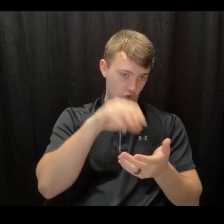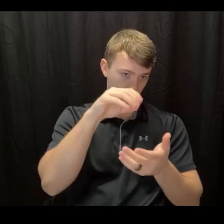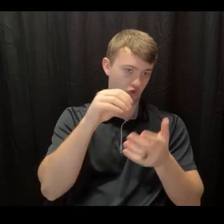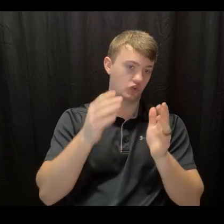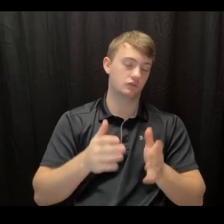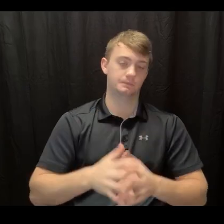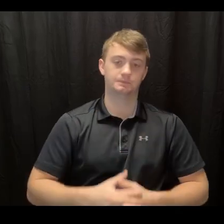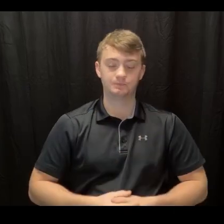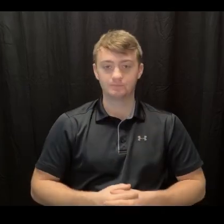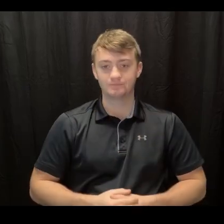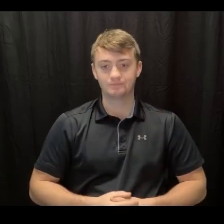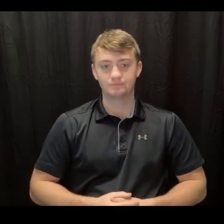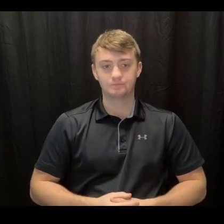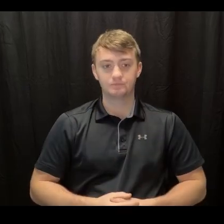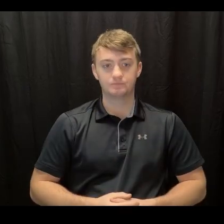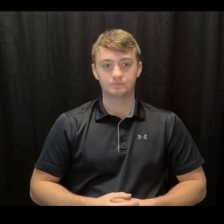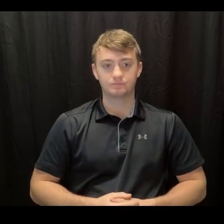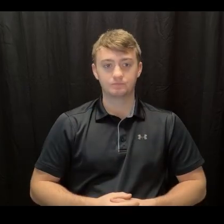learner.